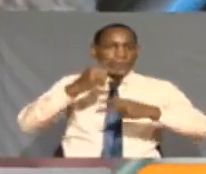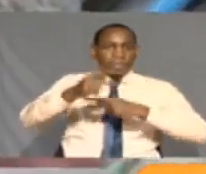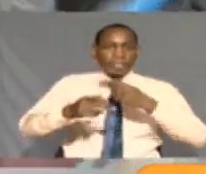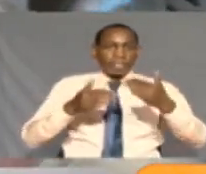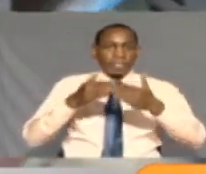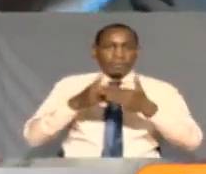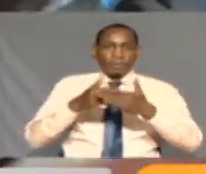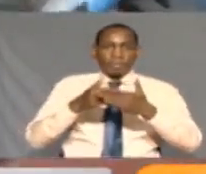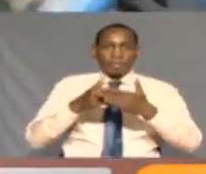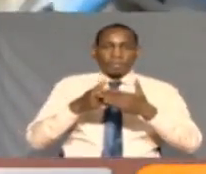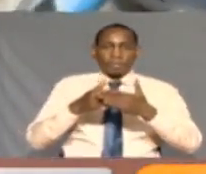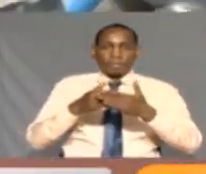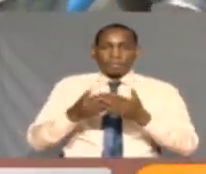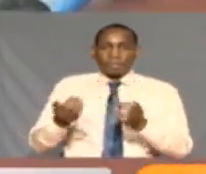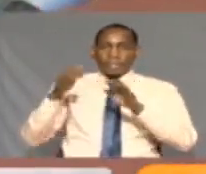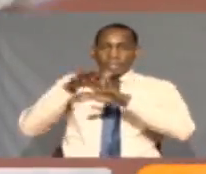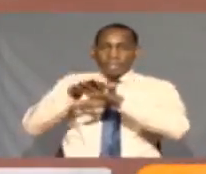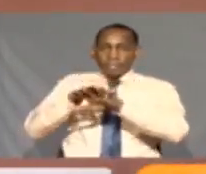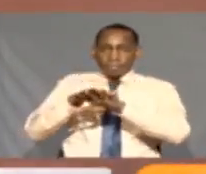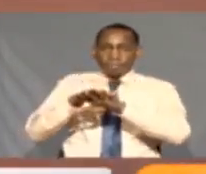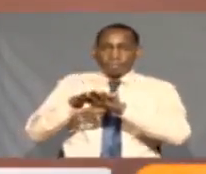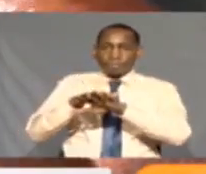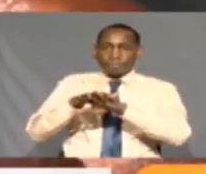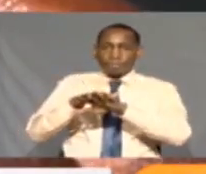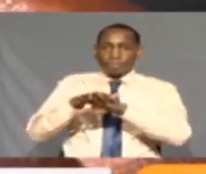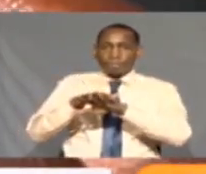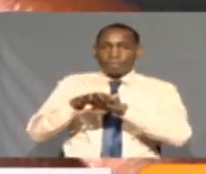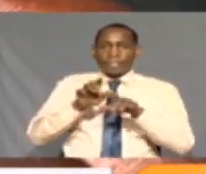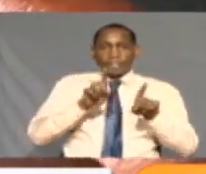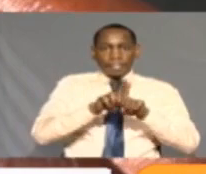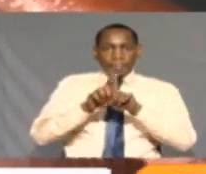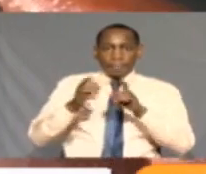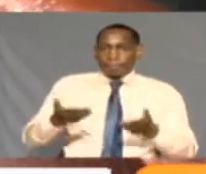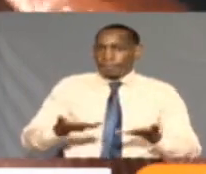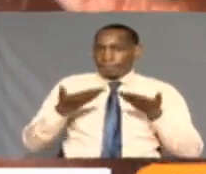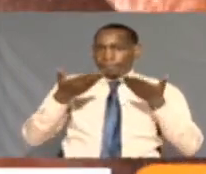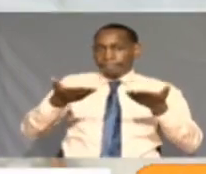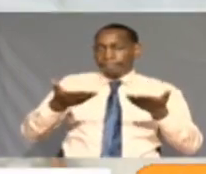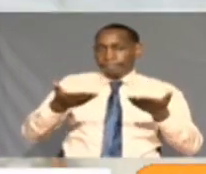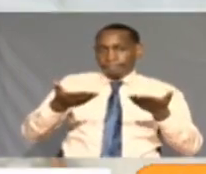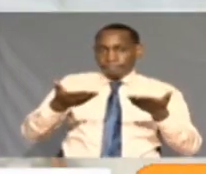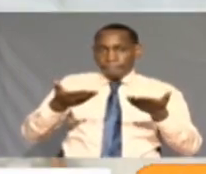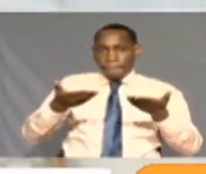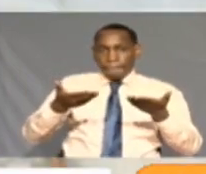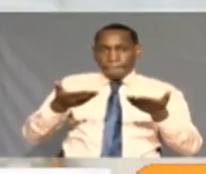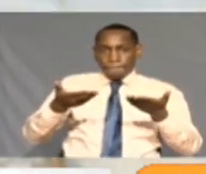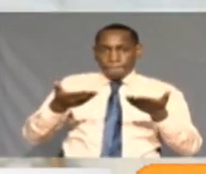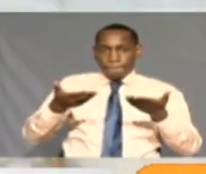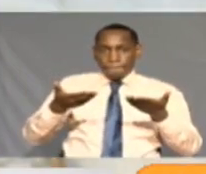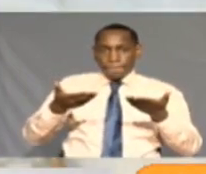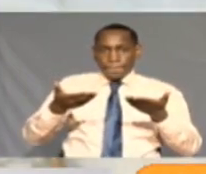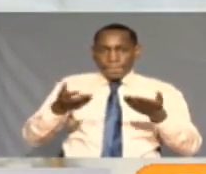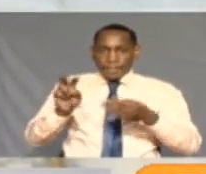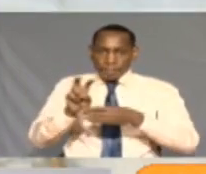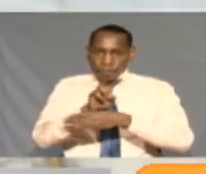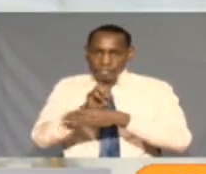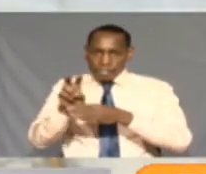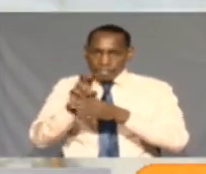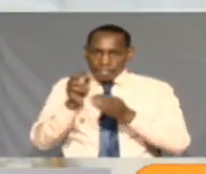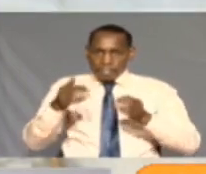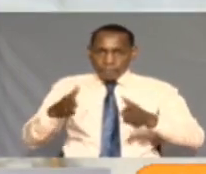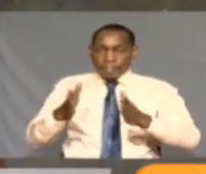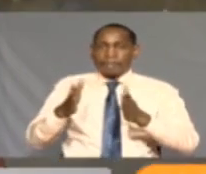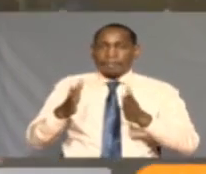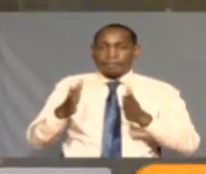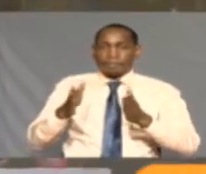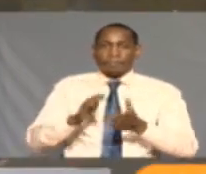things like inbreeding within your tank, and also to give you a tracking method and also a